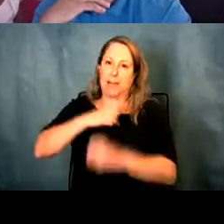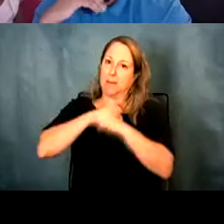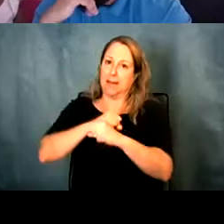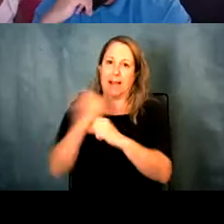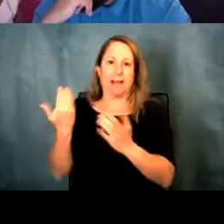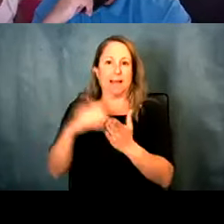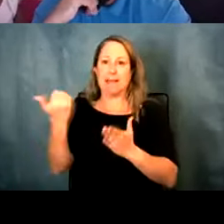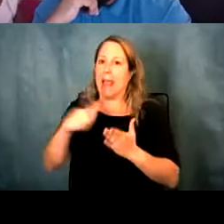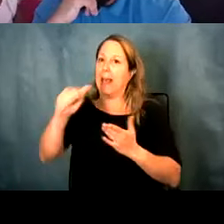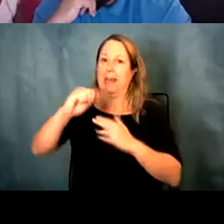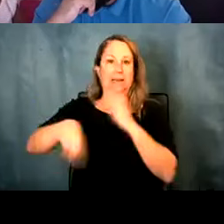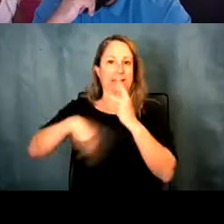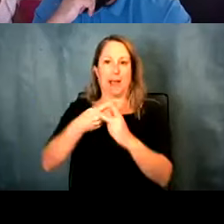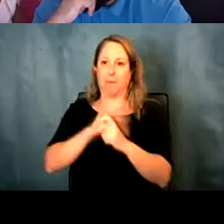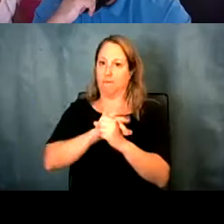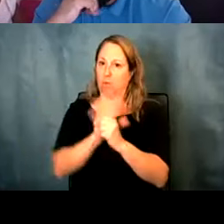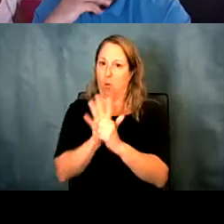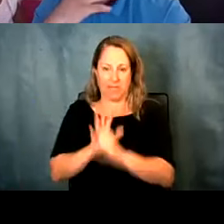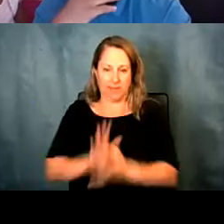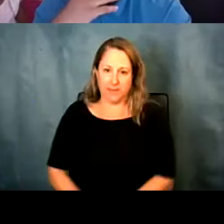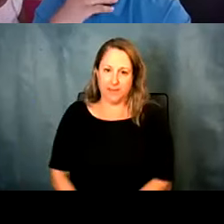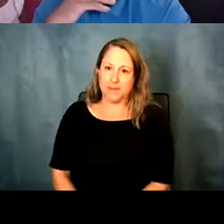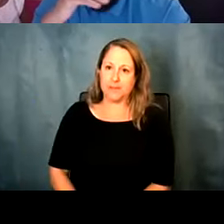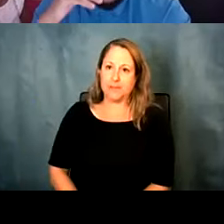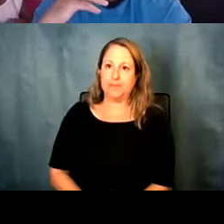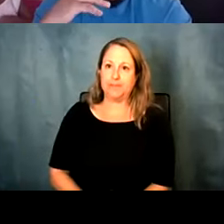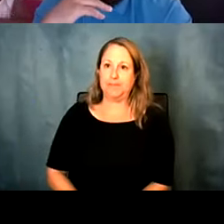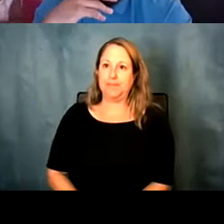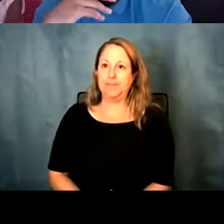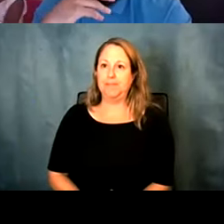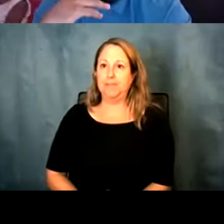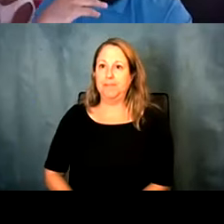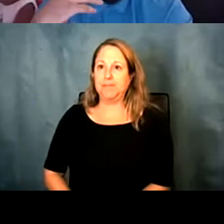COVID-19. Next slide.